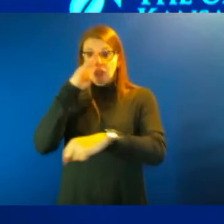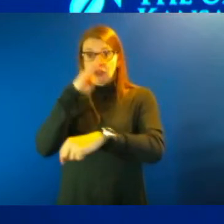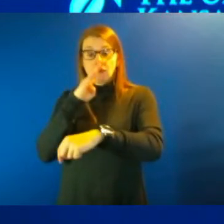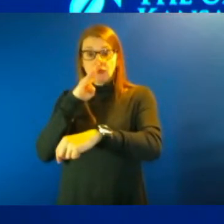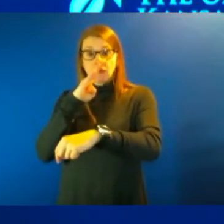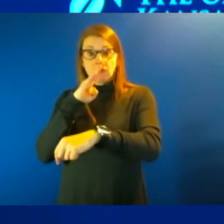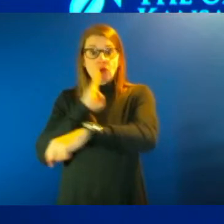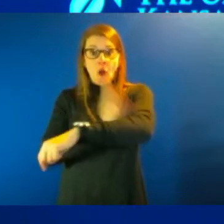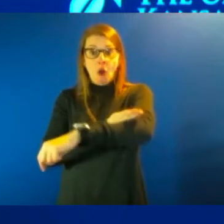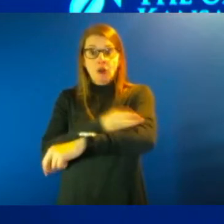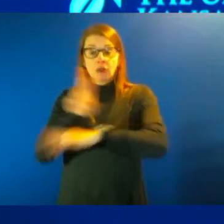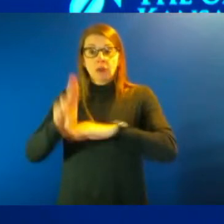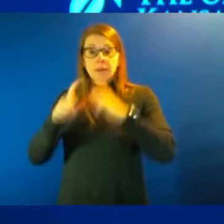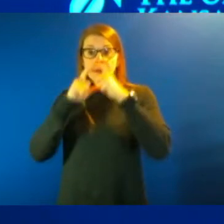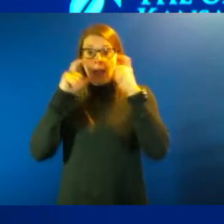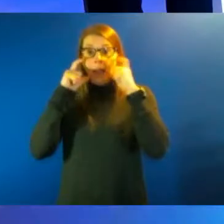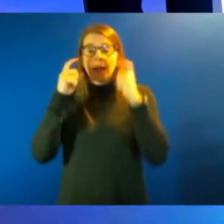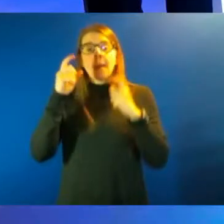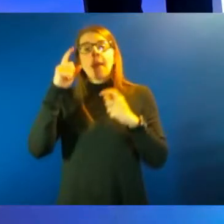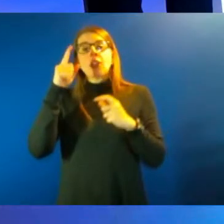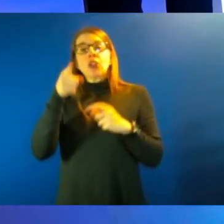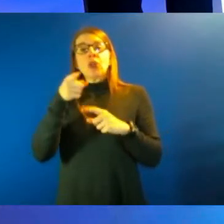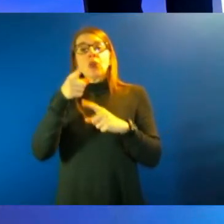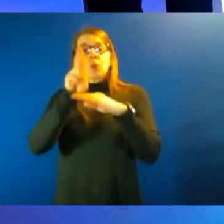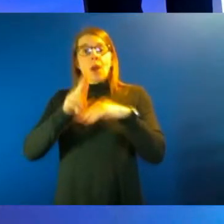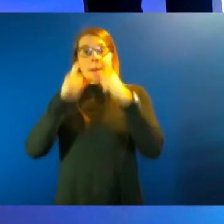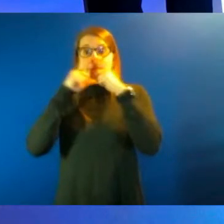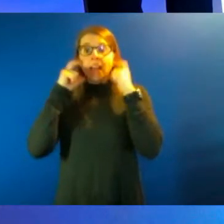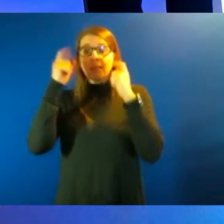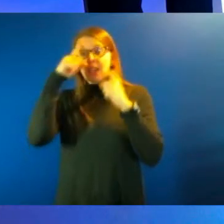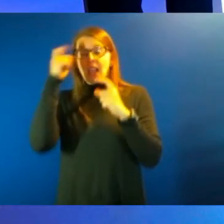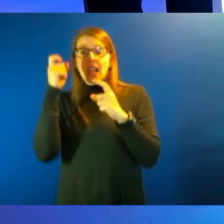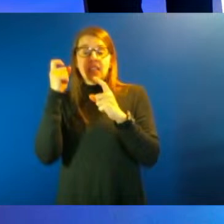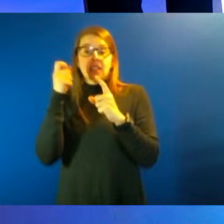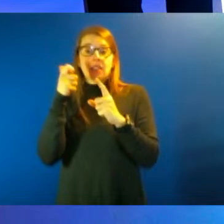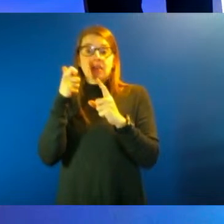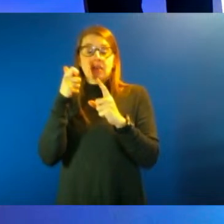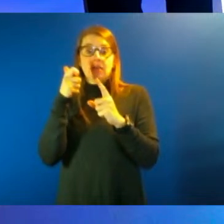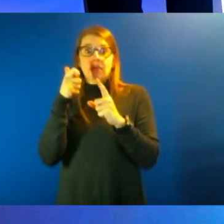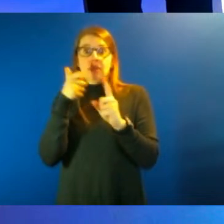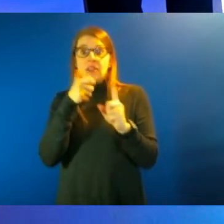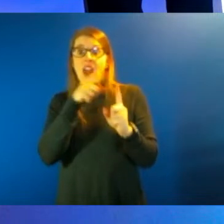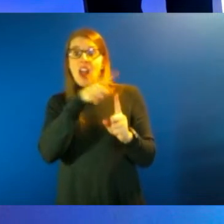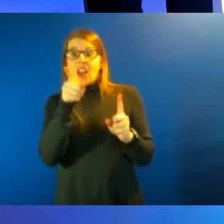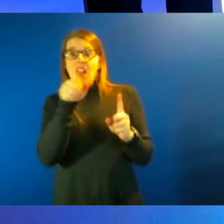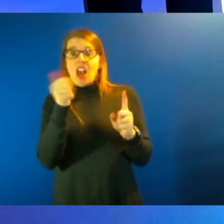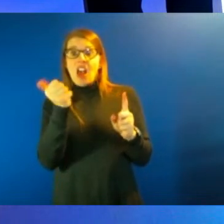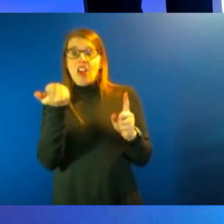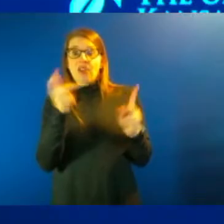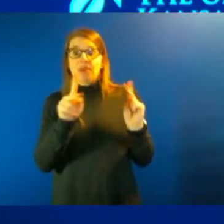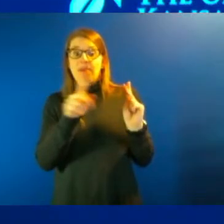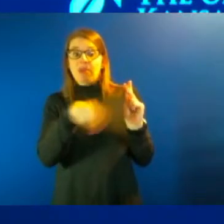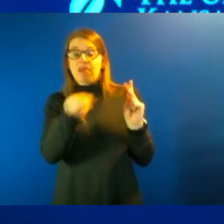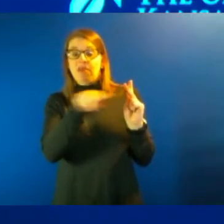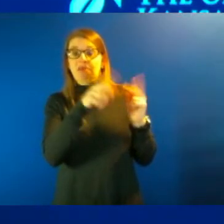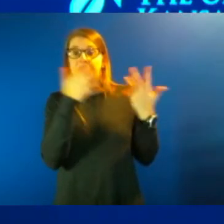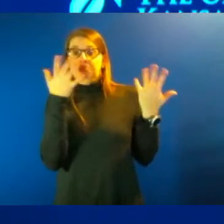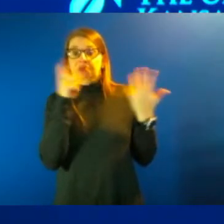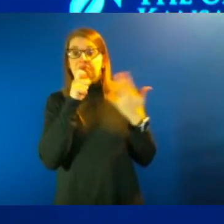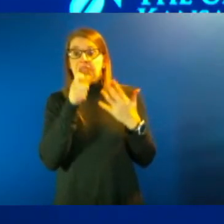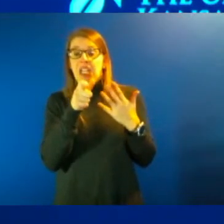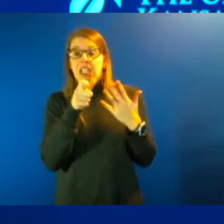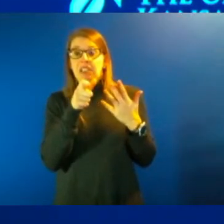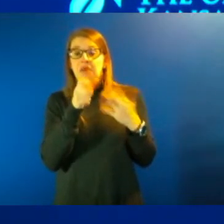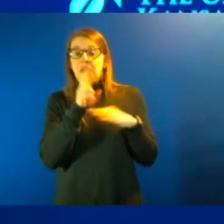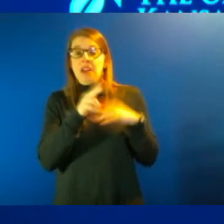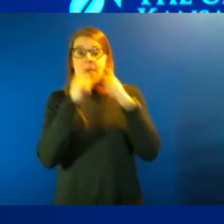because you know you're going to be with people who are unmasked, and you don't know if yeah, they're vaccinated. And I'm indoors, correct? and I don't know what the story is. And you're in the gym, and you're breathing hard. So I'm